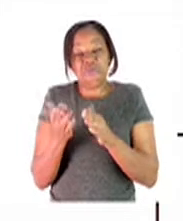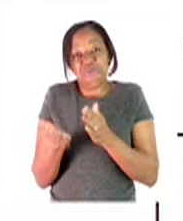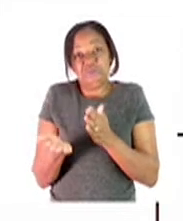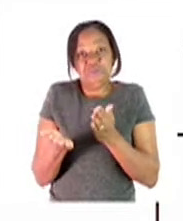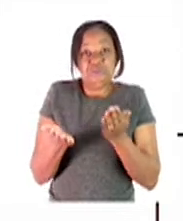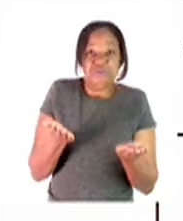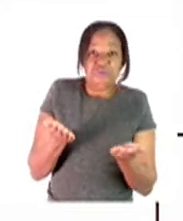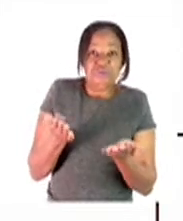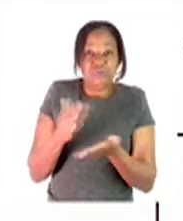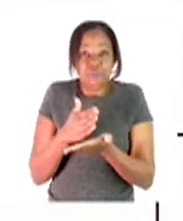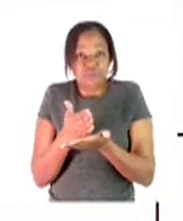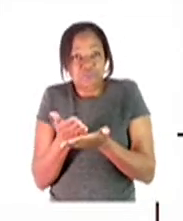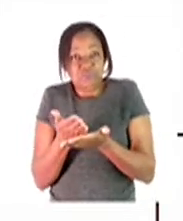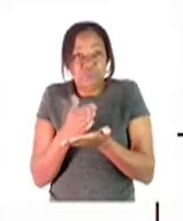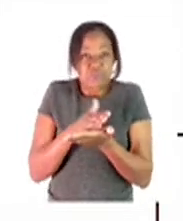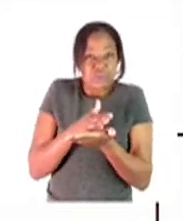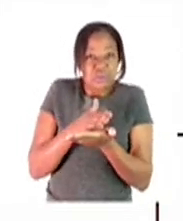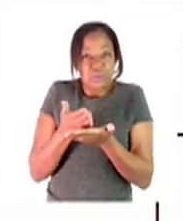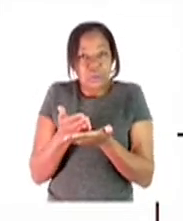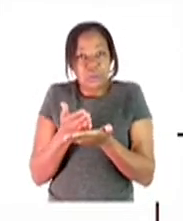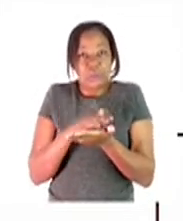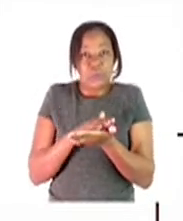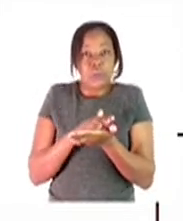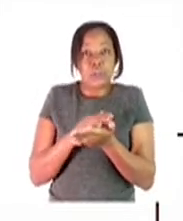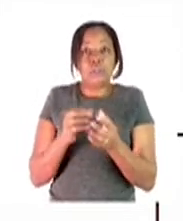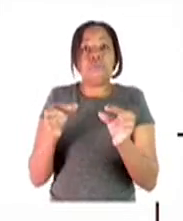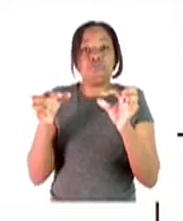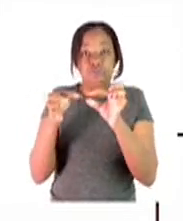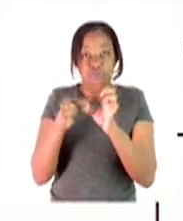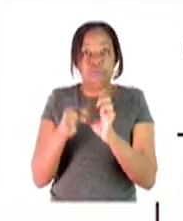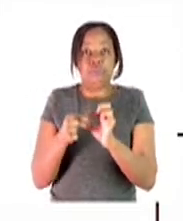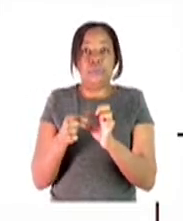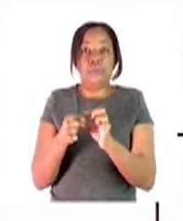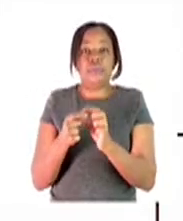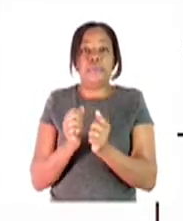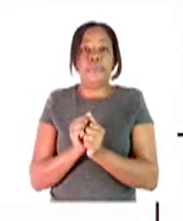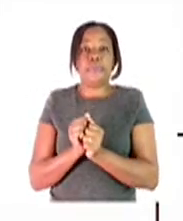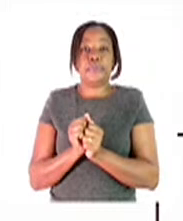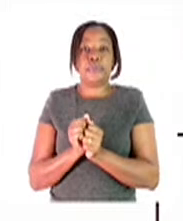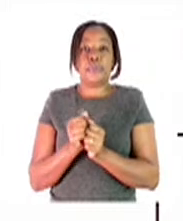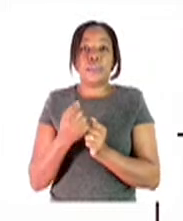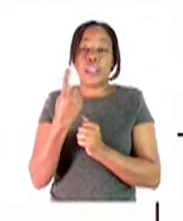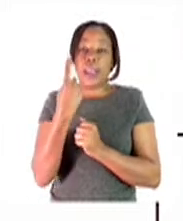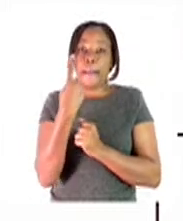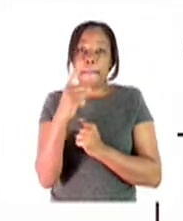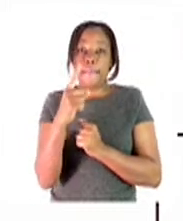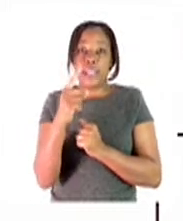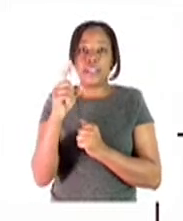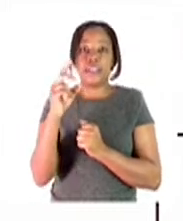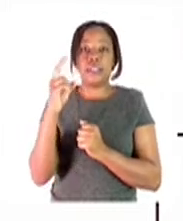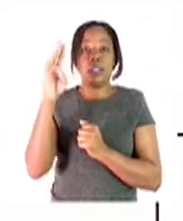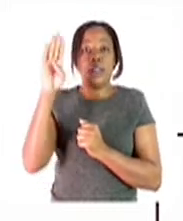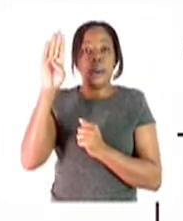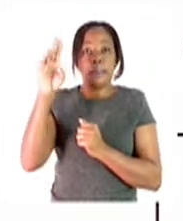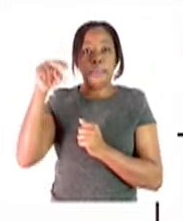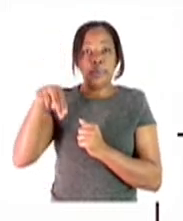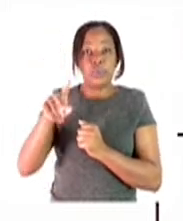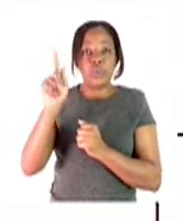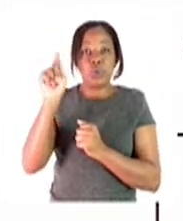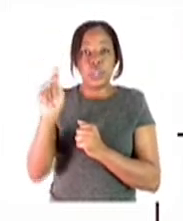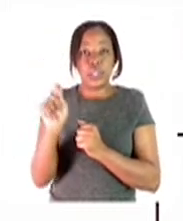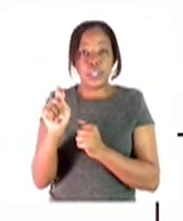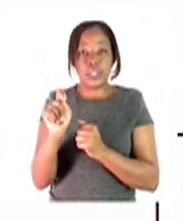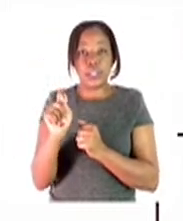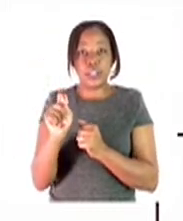that. But that joins two ideas which are opposites. They oppose each